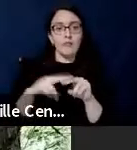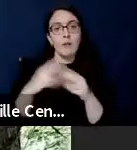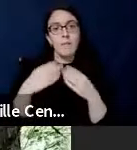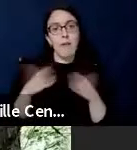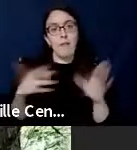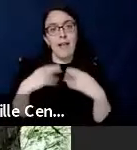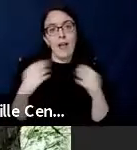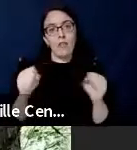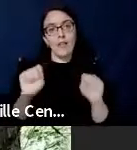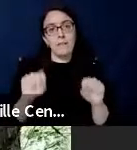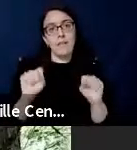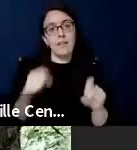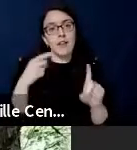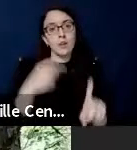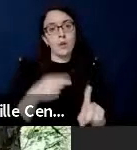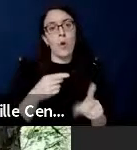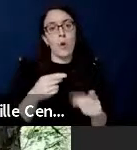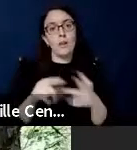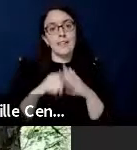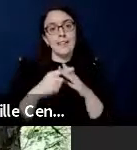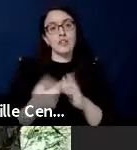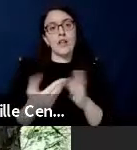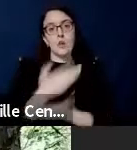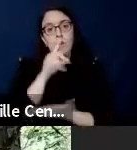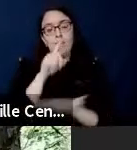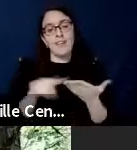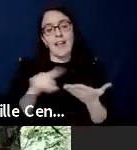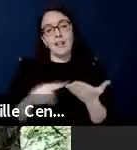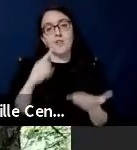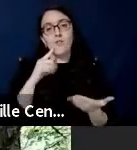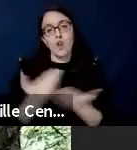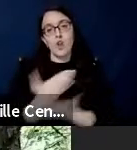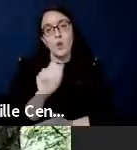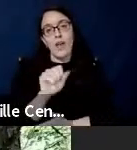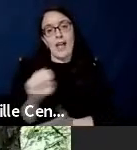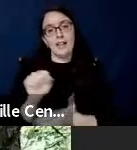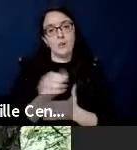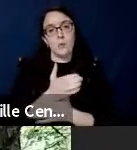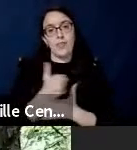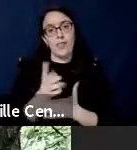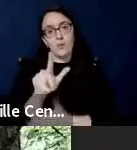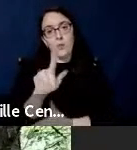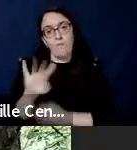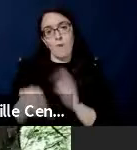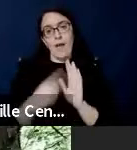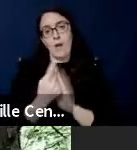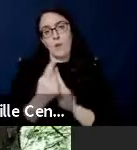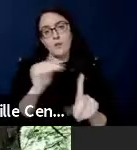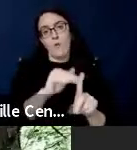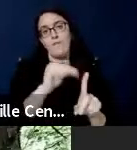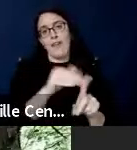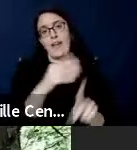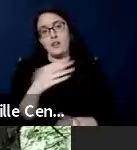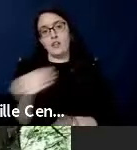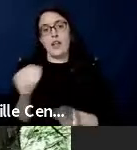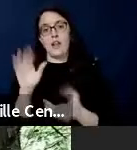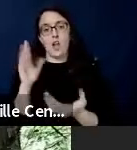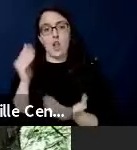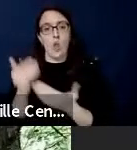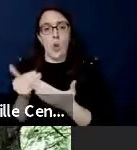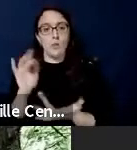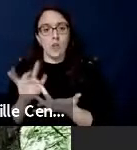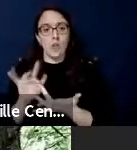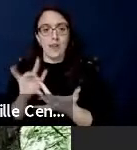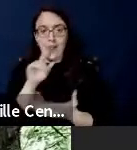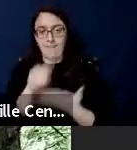remains to initiate investigations for all new cases within 24 hours of notification and initiate close contact investigations within 48